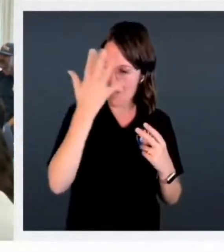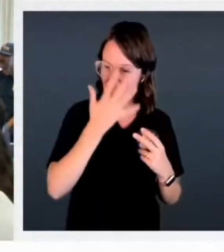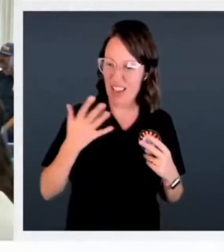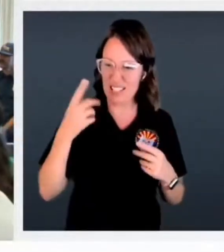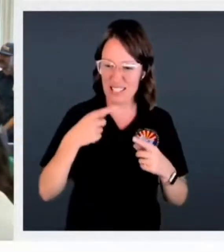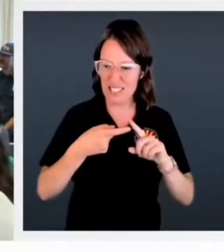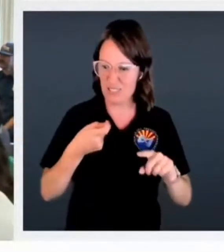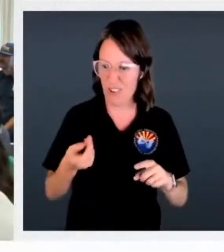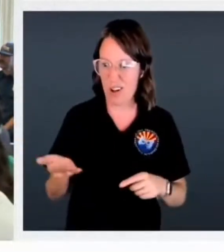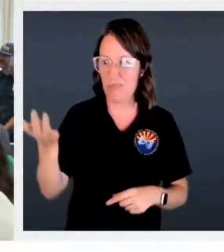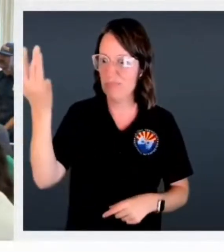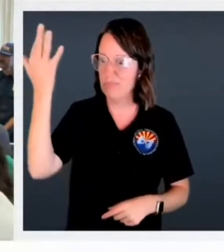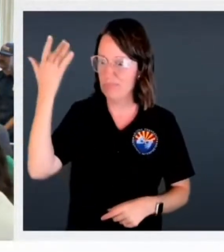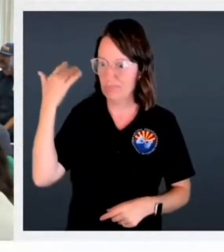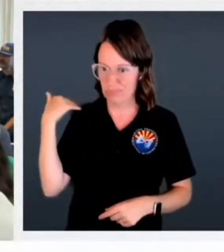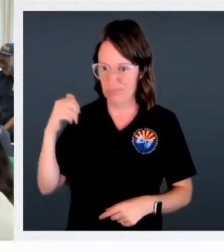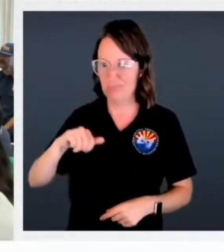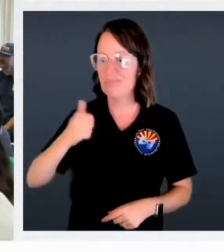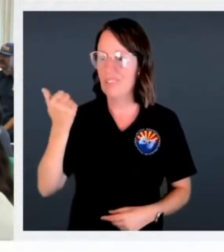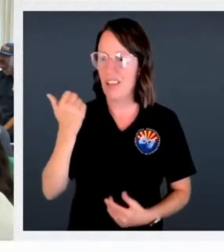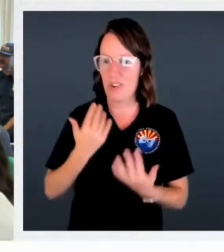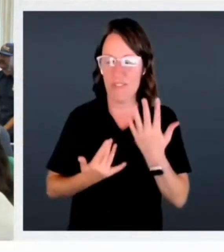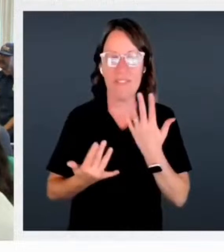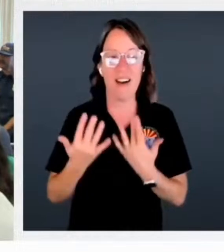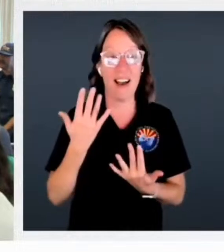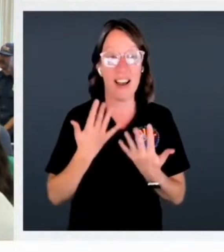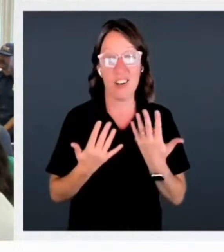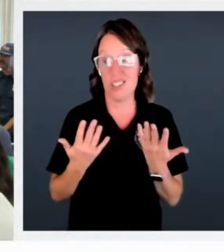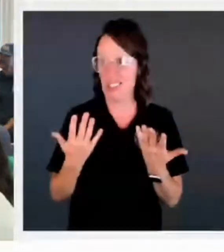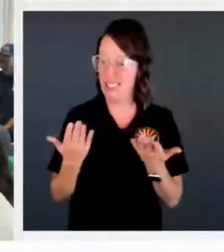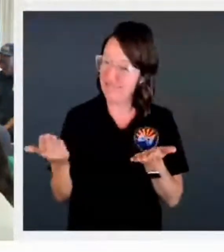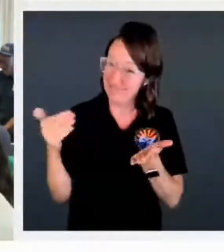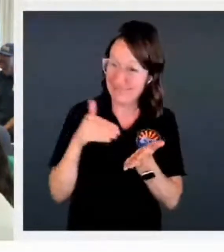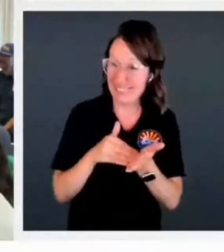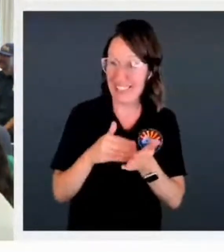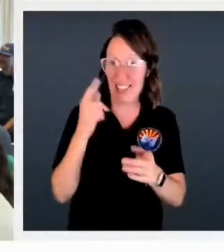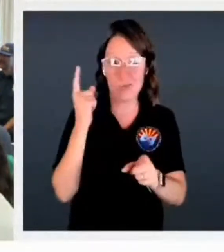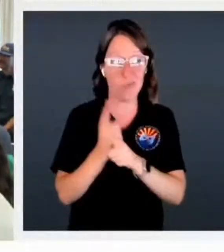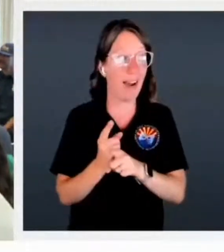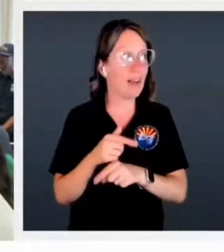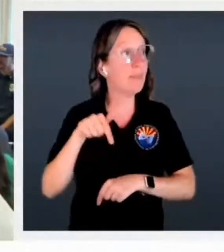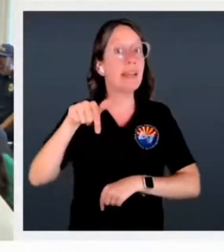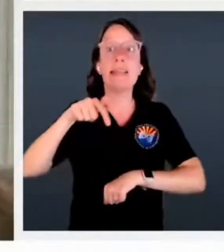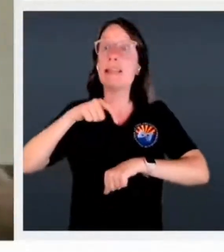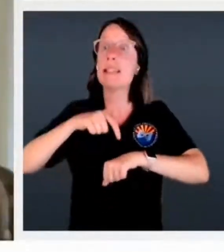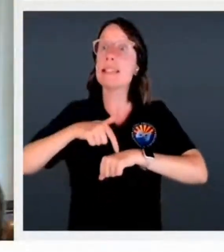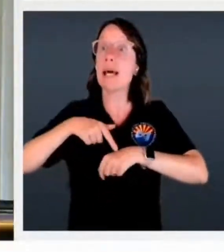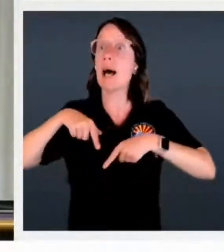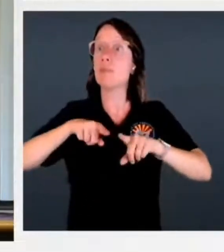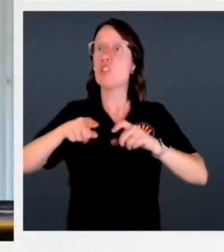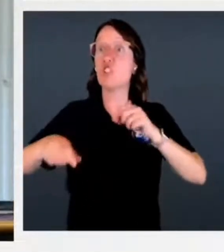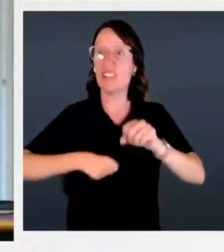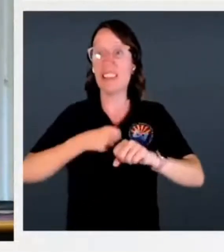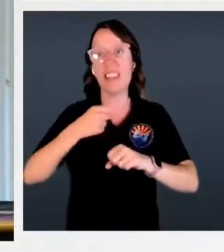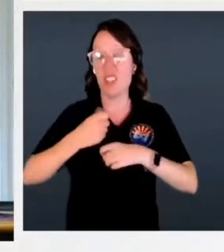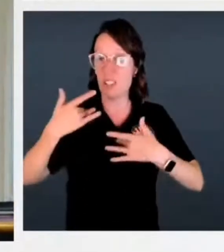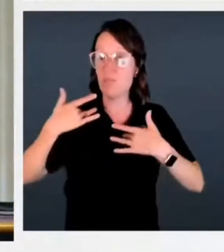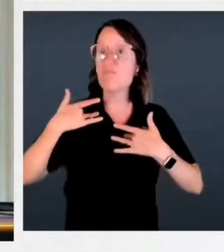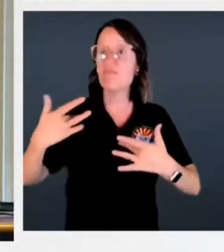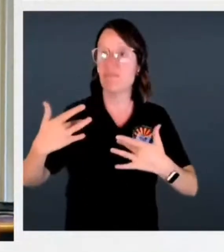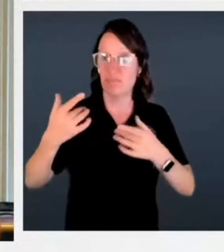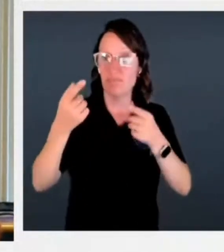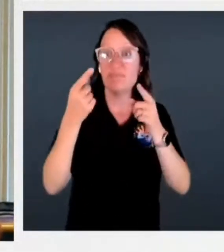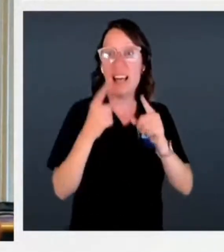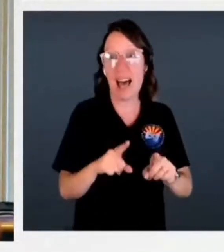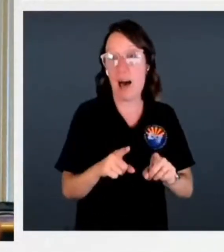and that's just kind of where we're at, right? It's that time of year, and it's the worst part of it. So I'm going to go over a couple quick